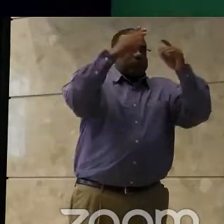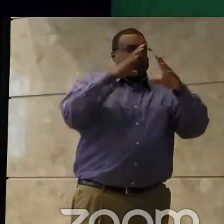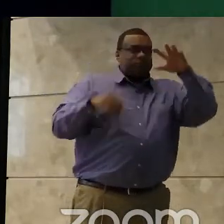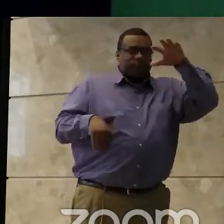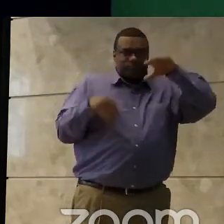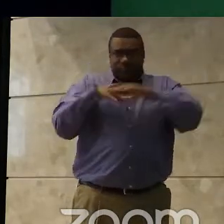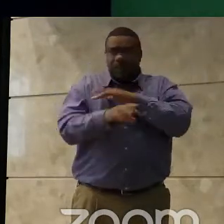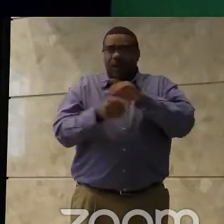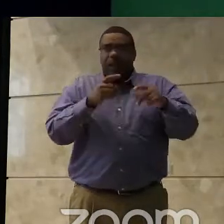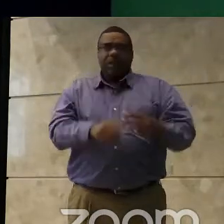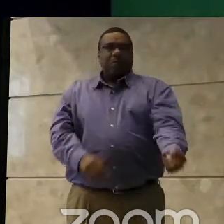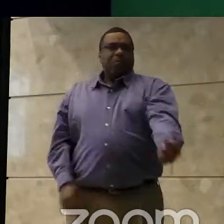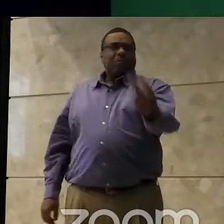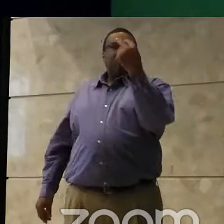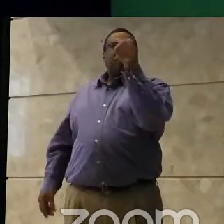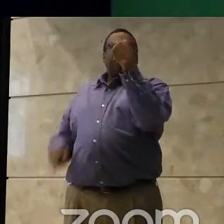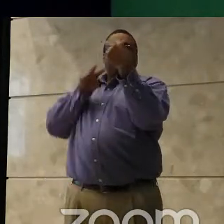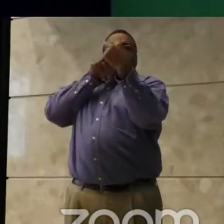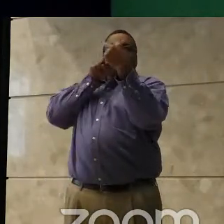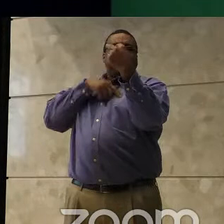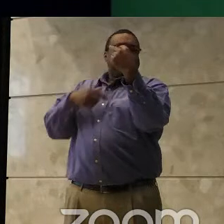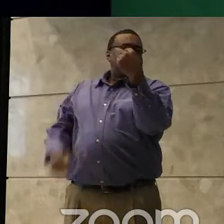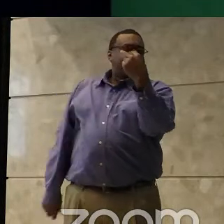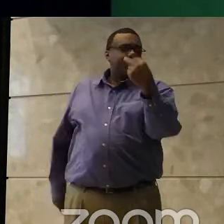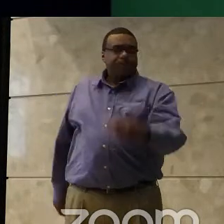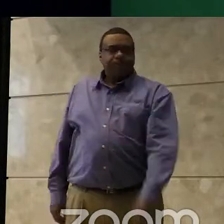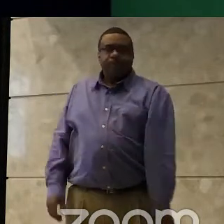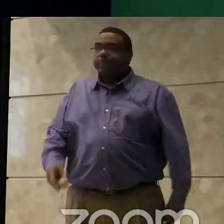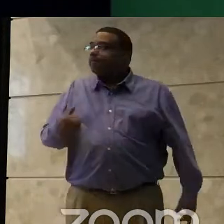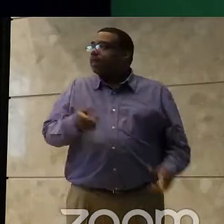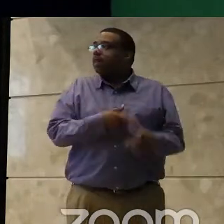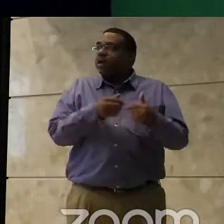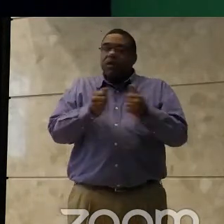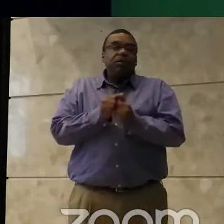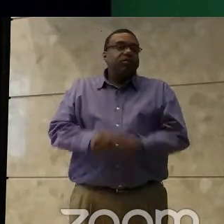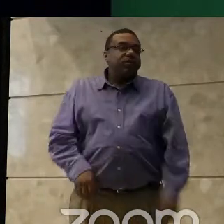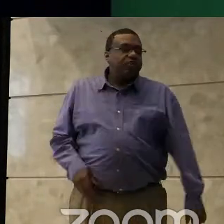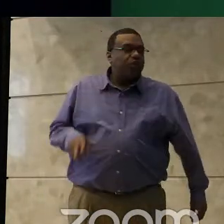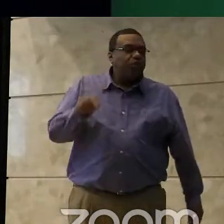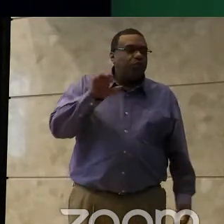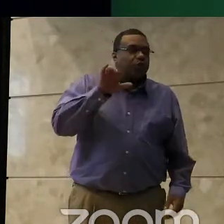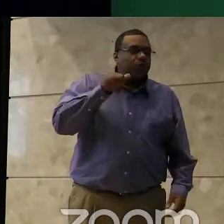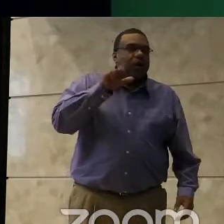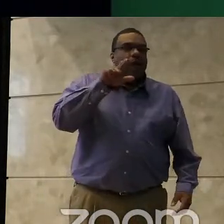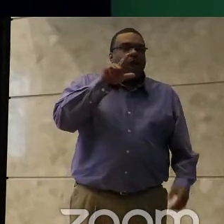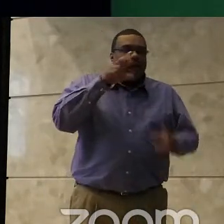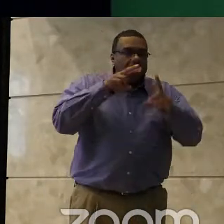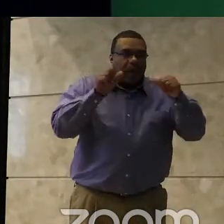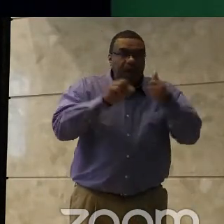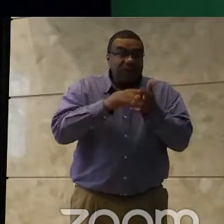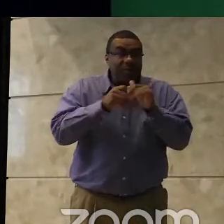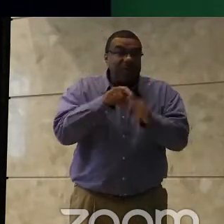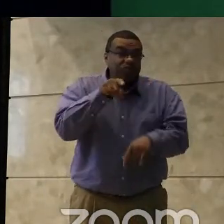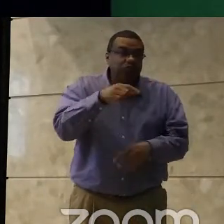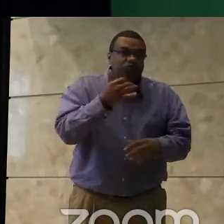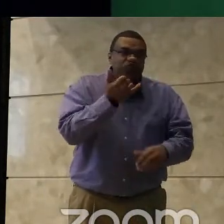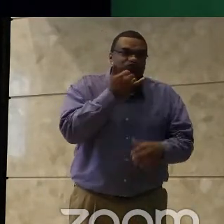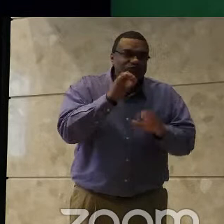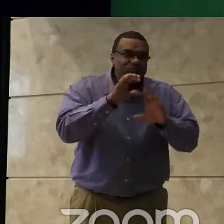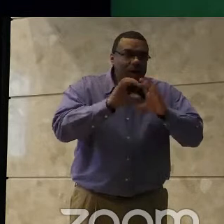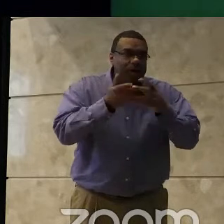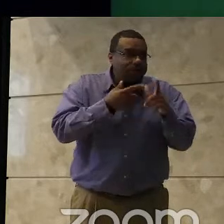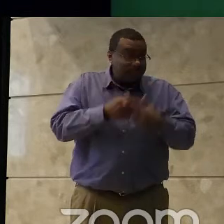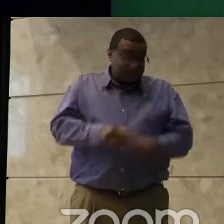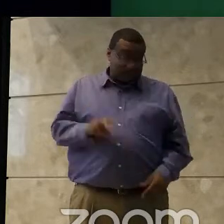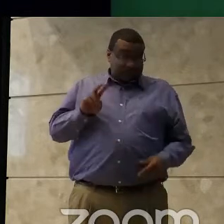he would look right at me and say, this is numerical analysis. In other words, I was in the wrong class. So by the time it